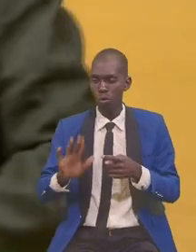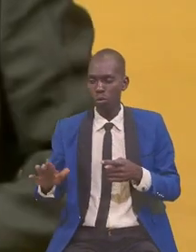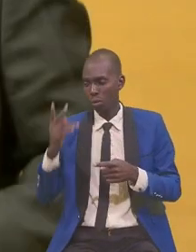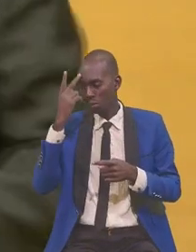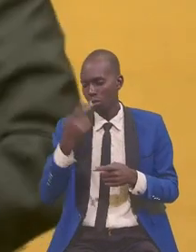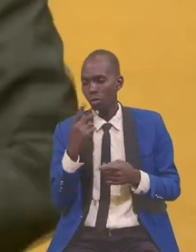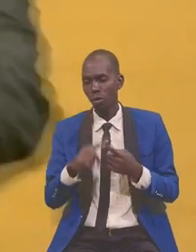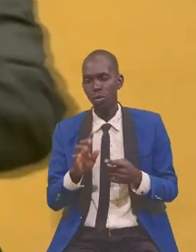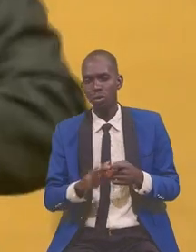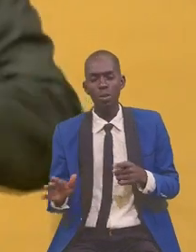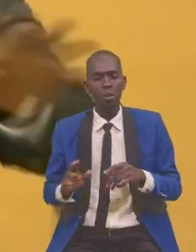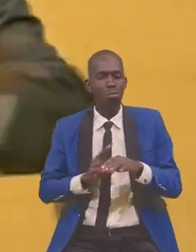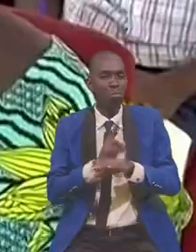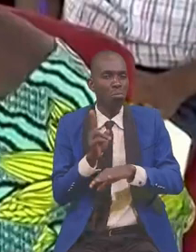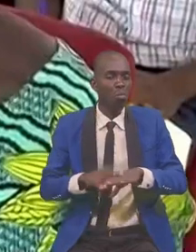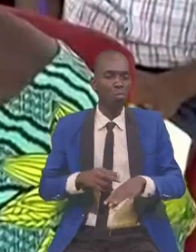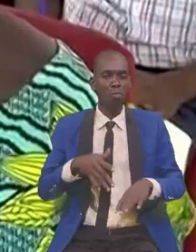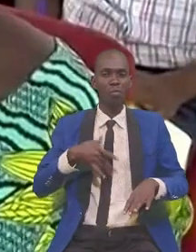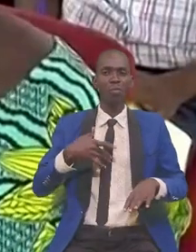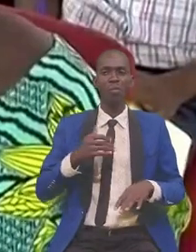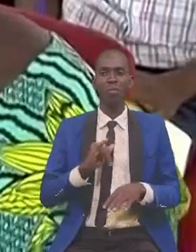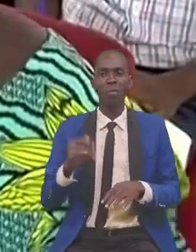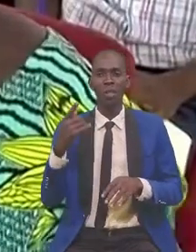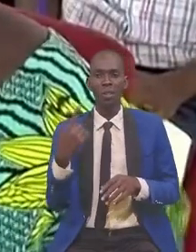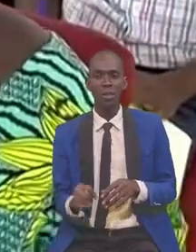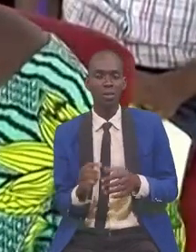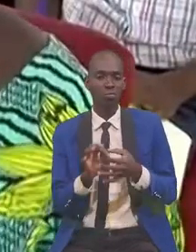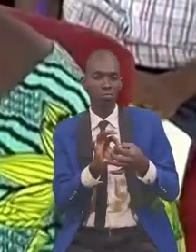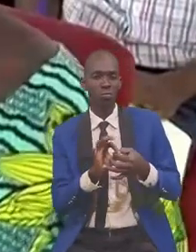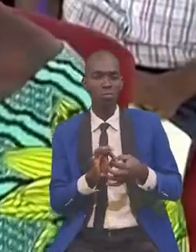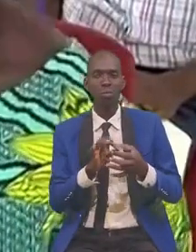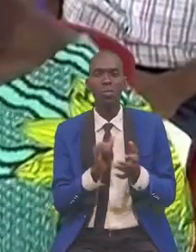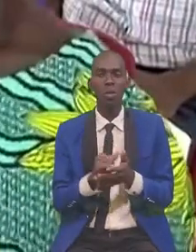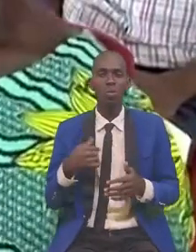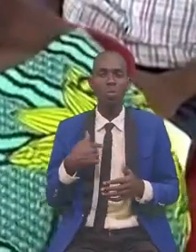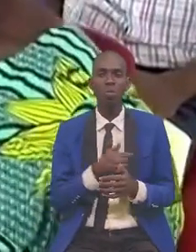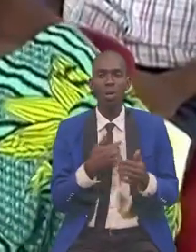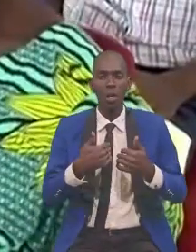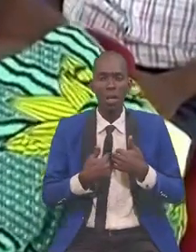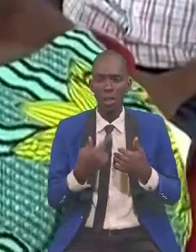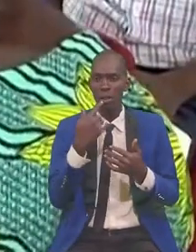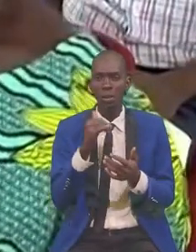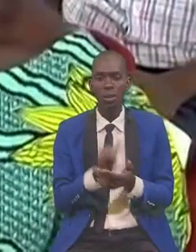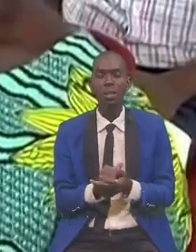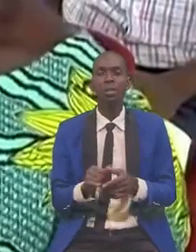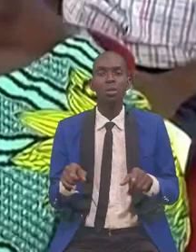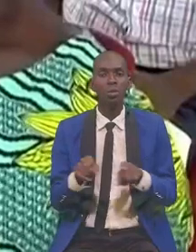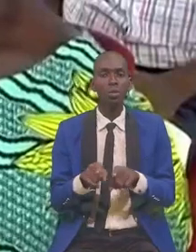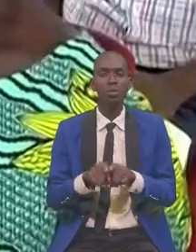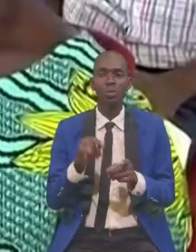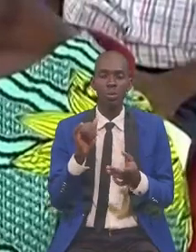children, natural affection, the relationships that we have. It says, even that